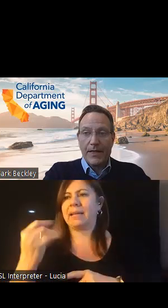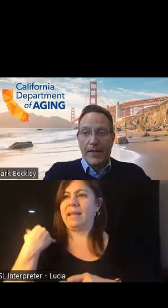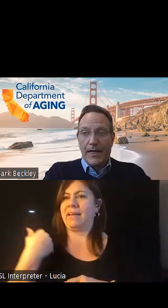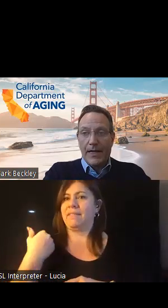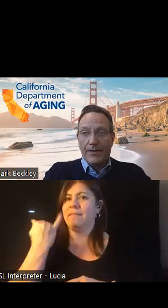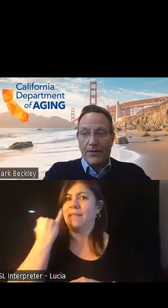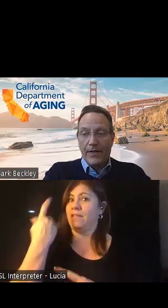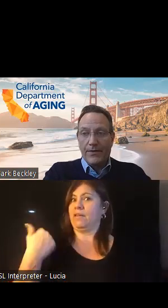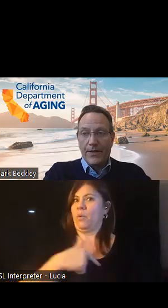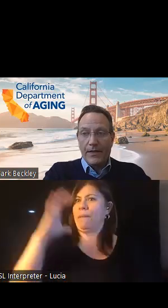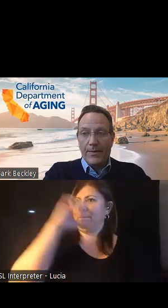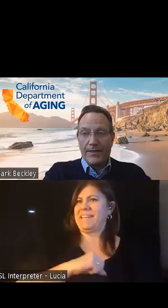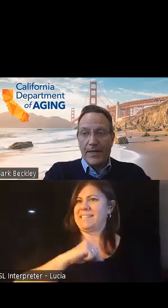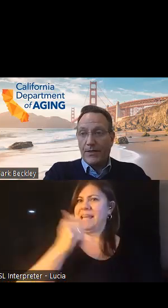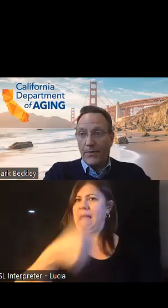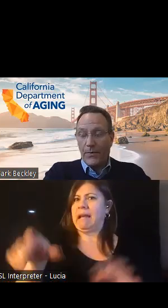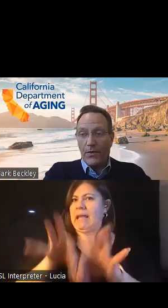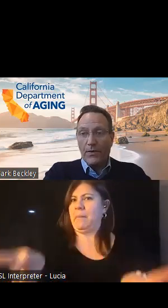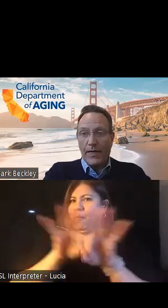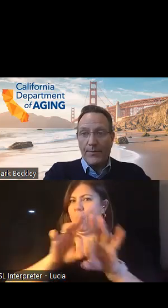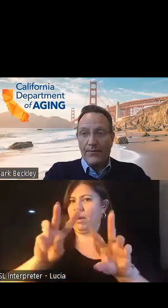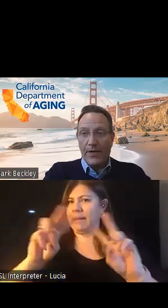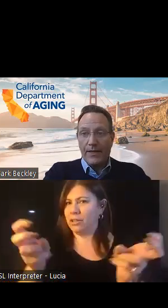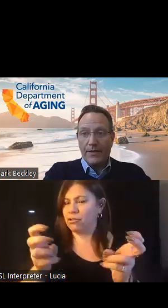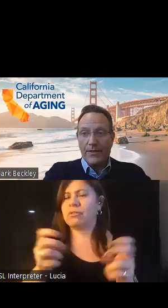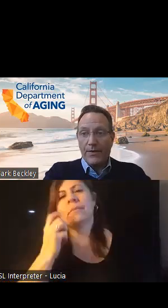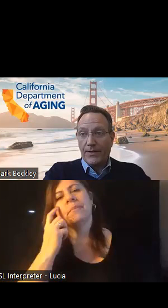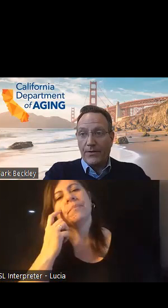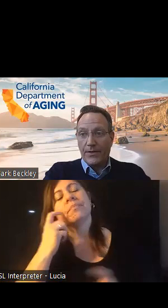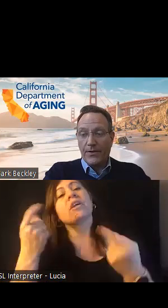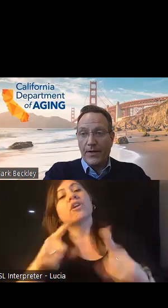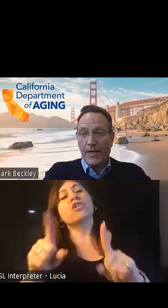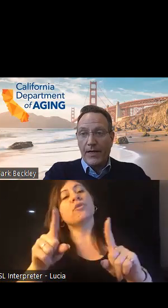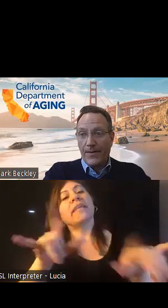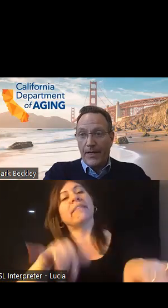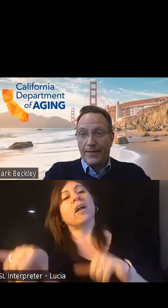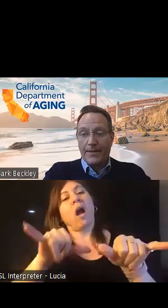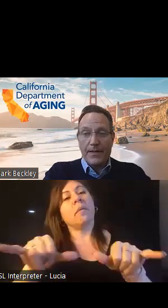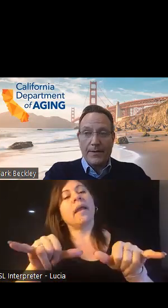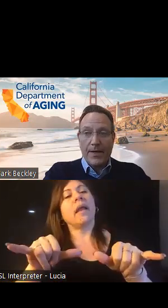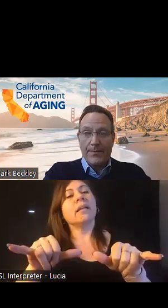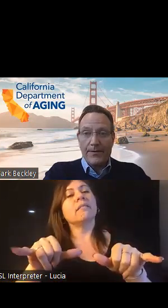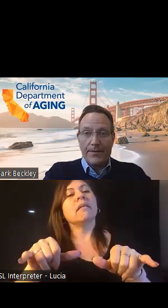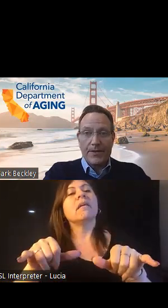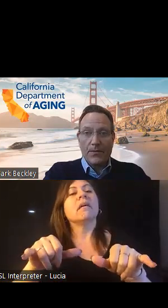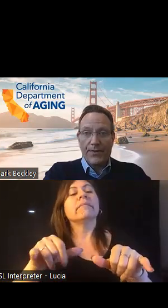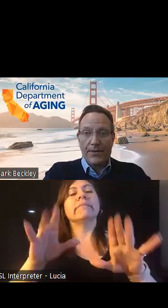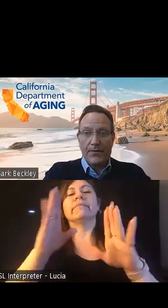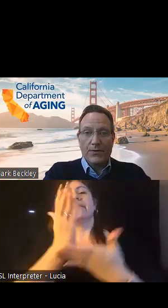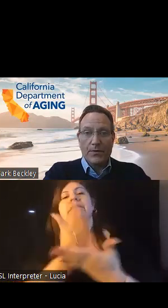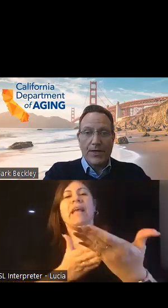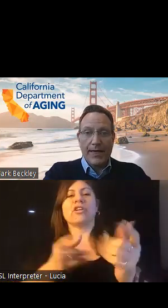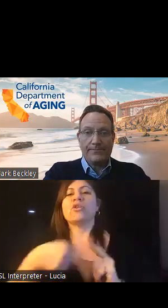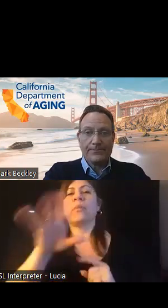issues. During the comment sections, we will be inviting you to enter your thoughts about the scope